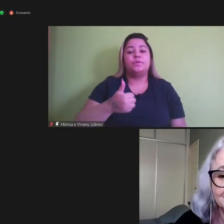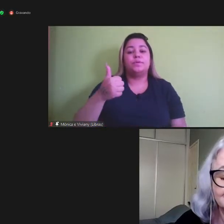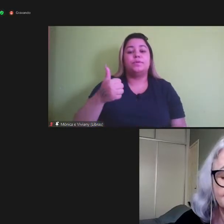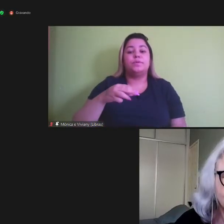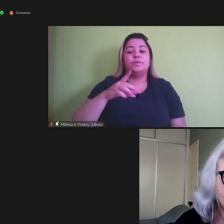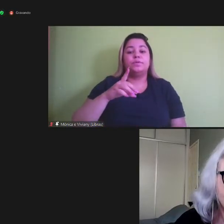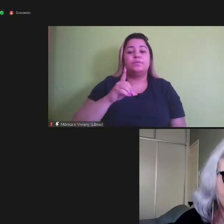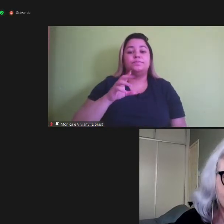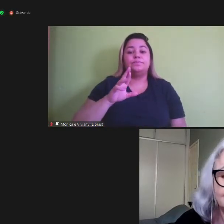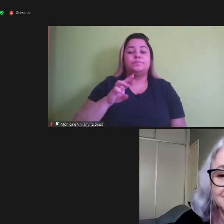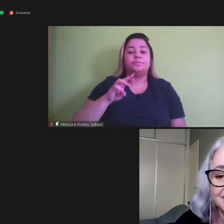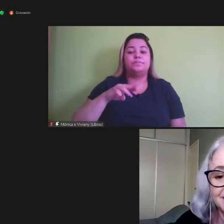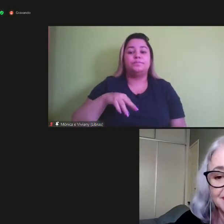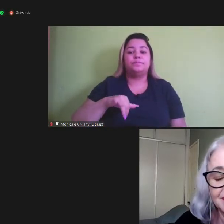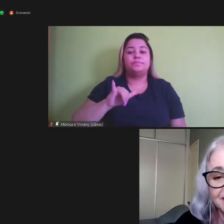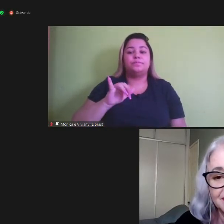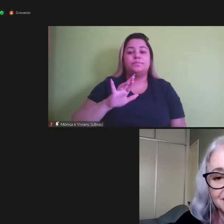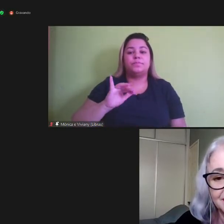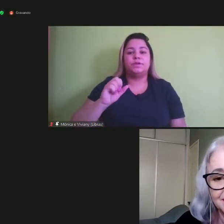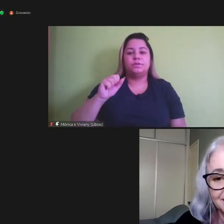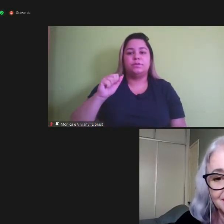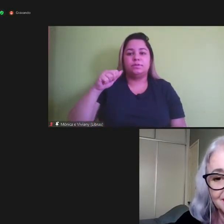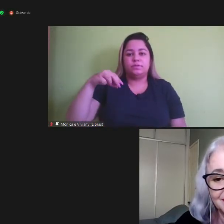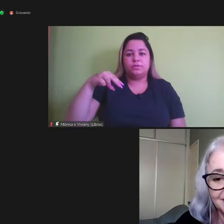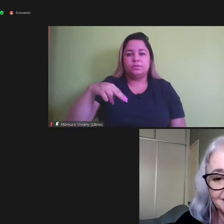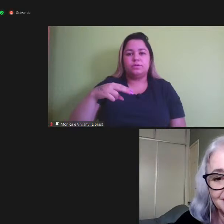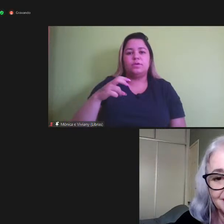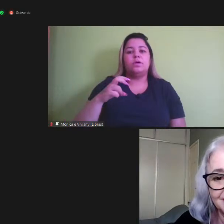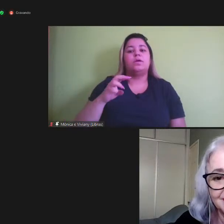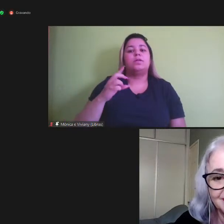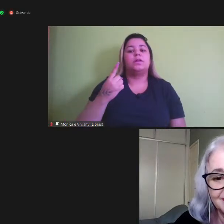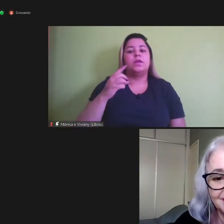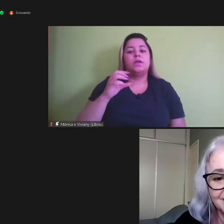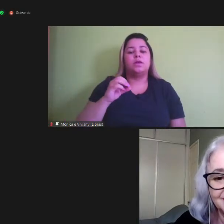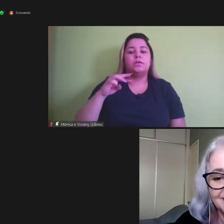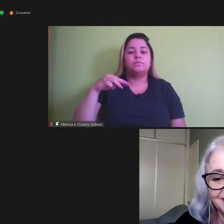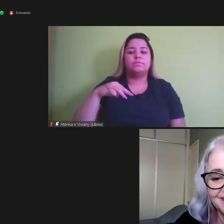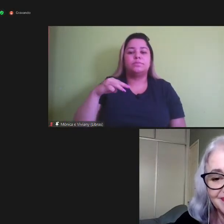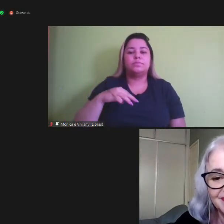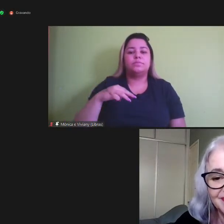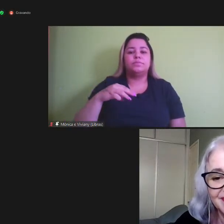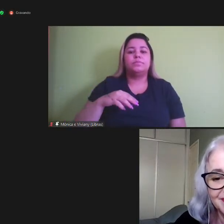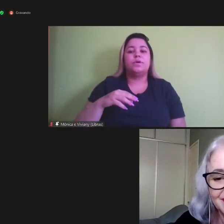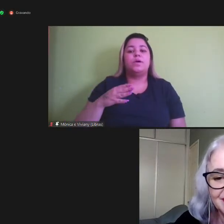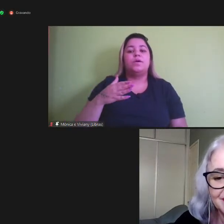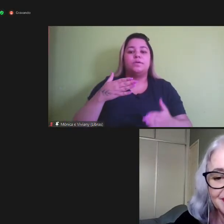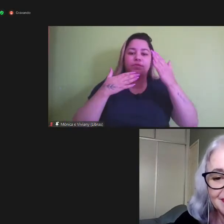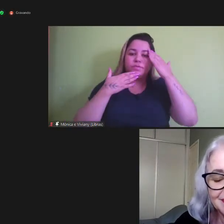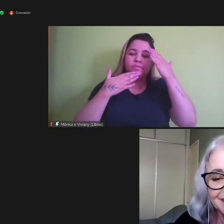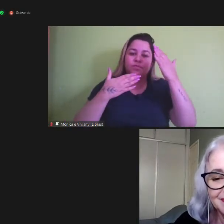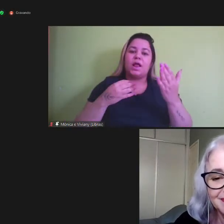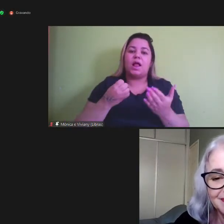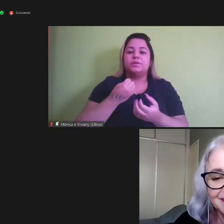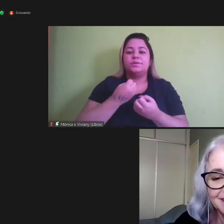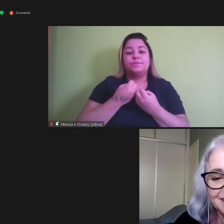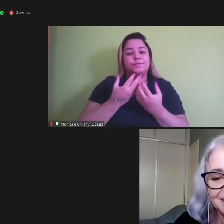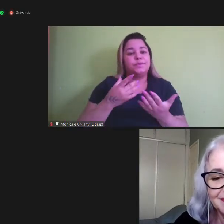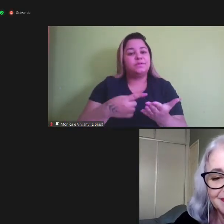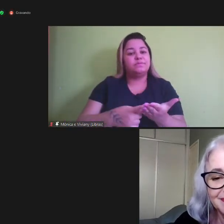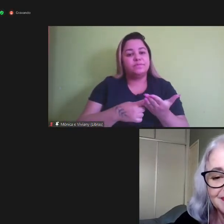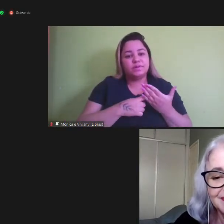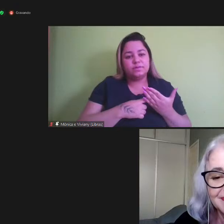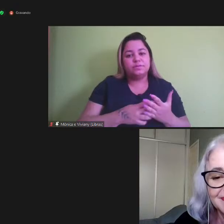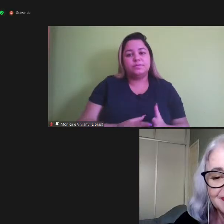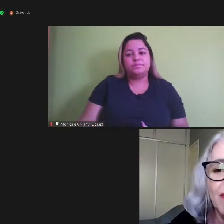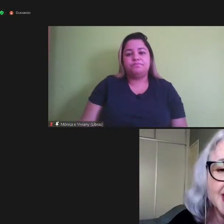contemplating popular education. You have 10 minutes for your comments, and when there's 5 minutes left, we are going to tell you. Thank you